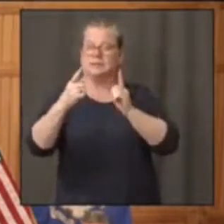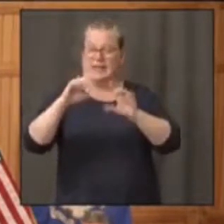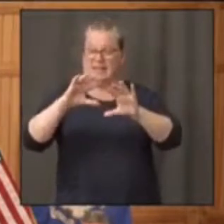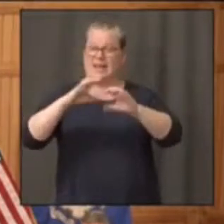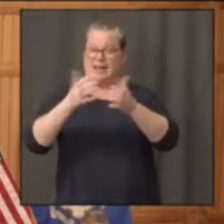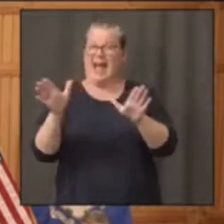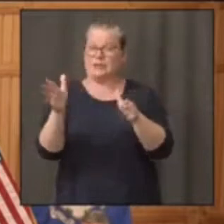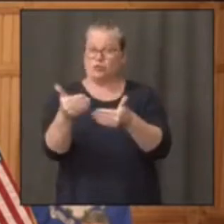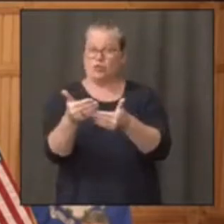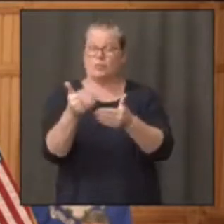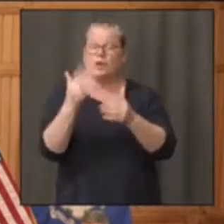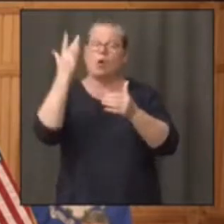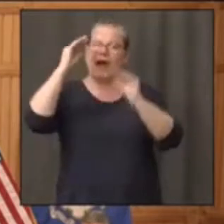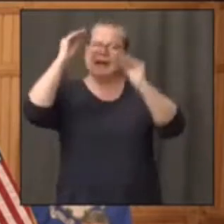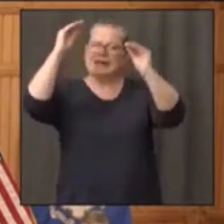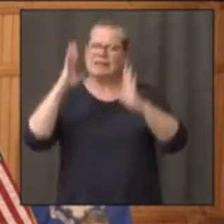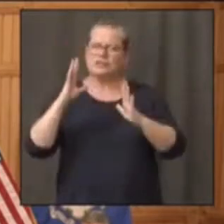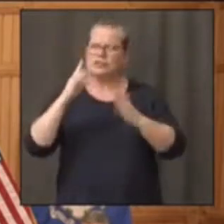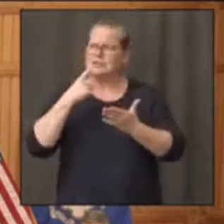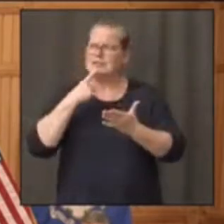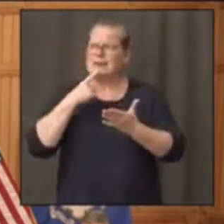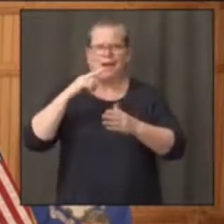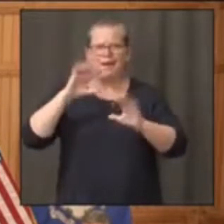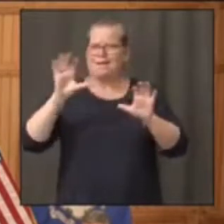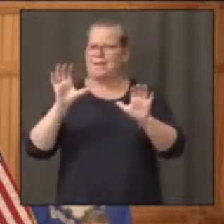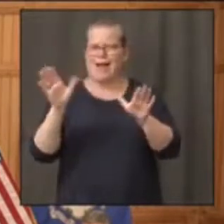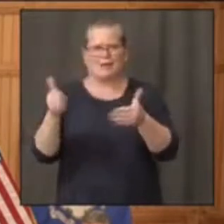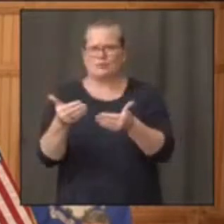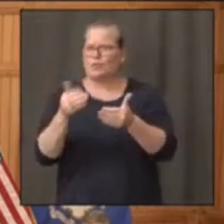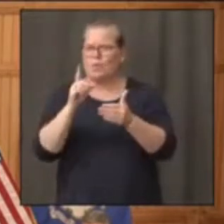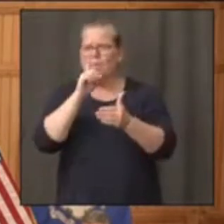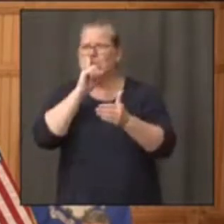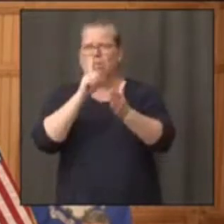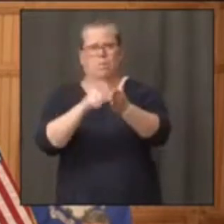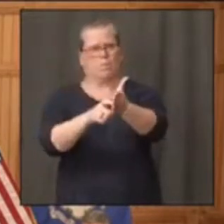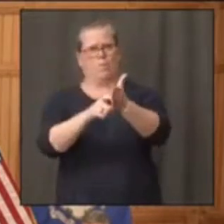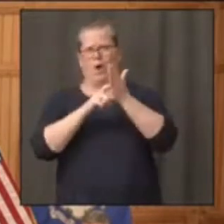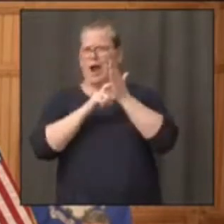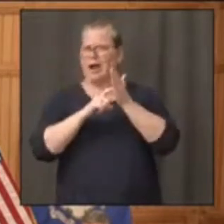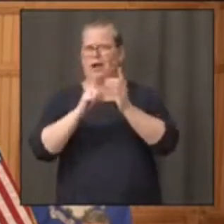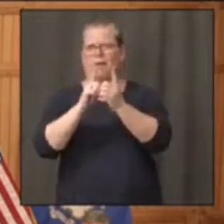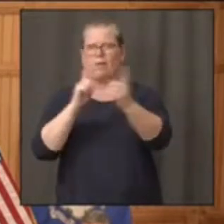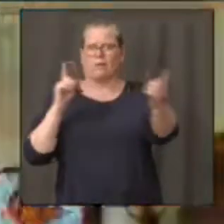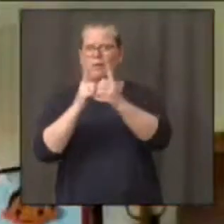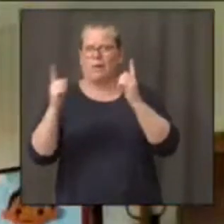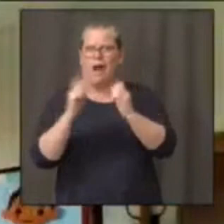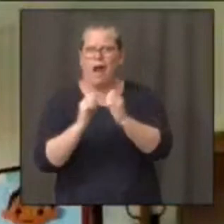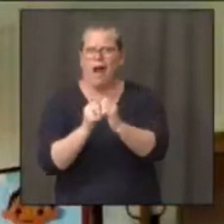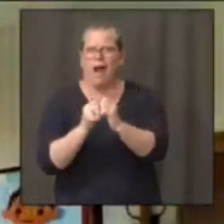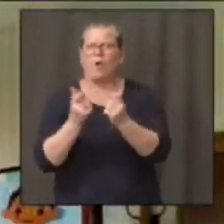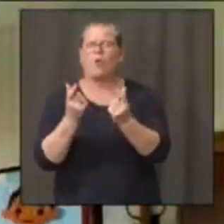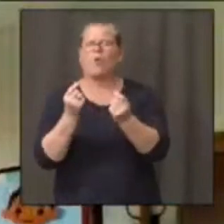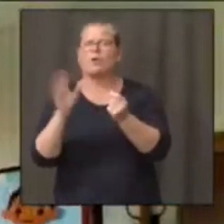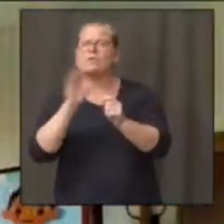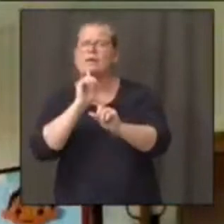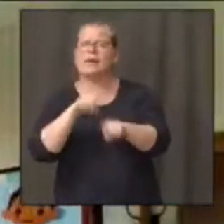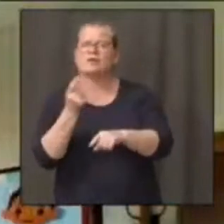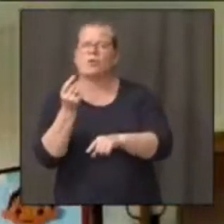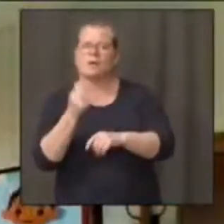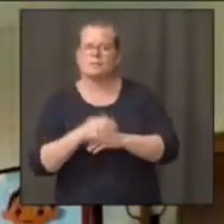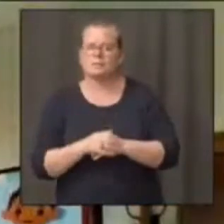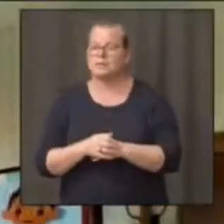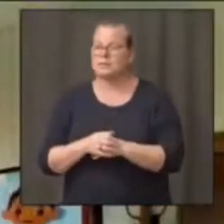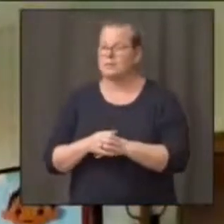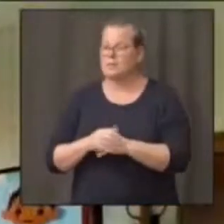yet been mandated in the classrooms yet. What do you say to them? We do require, as part of the plan,